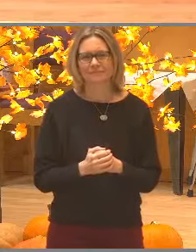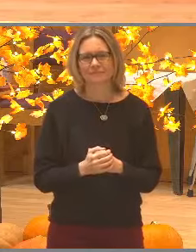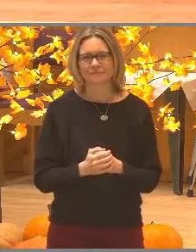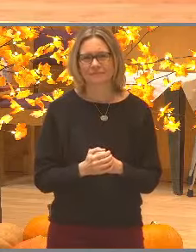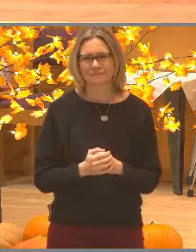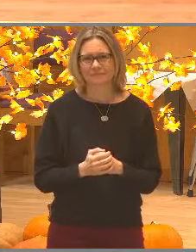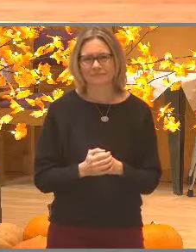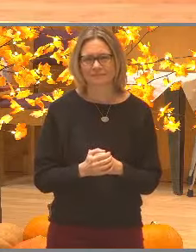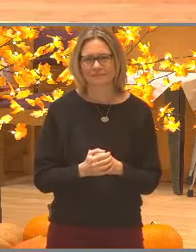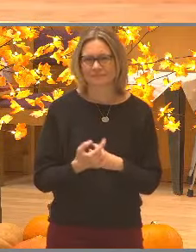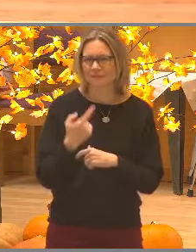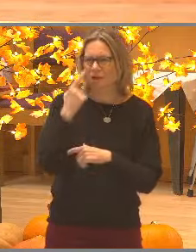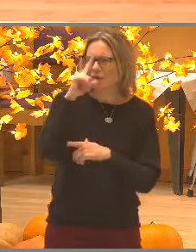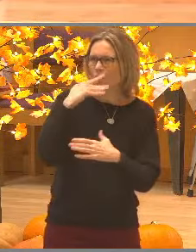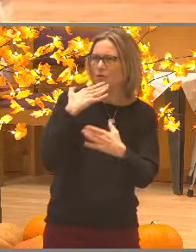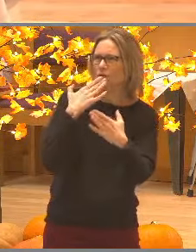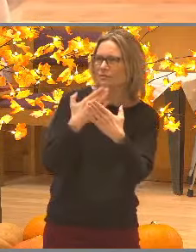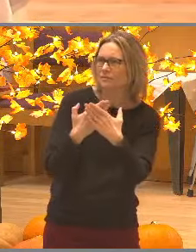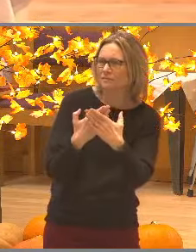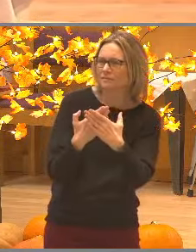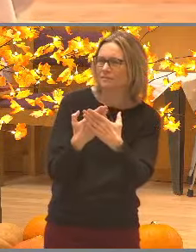For the well-being of the whole creation.